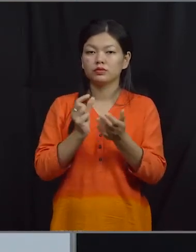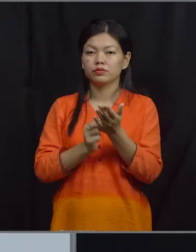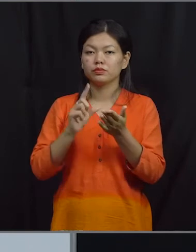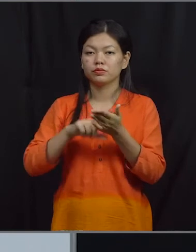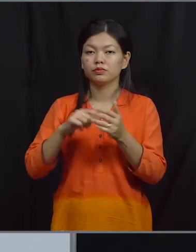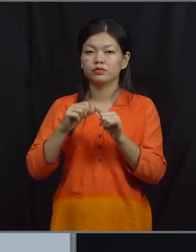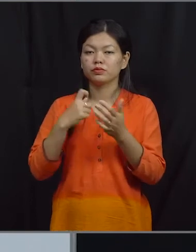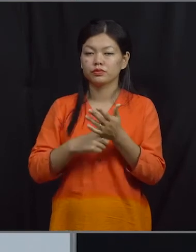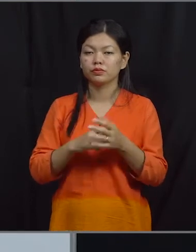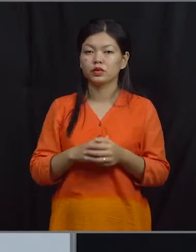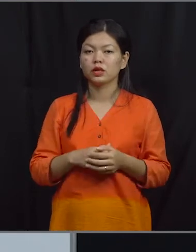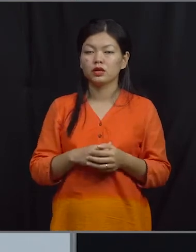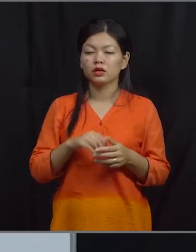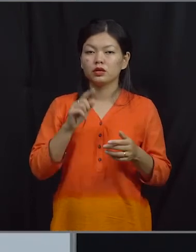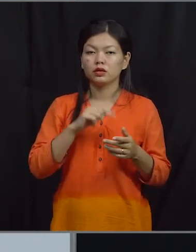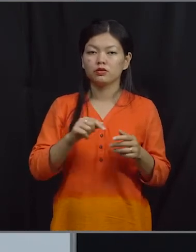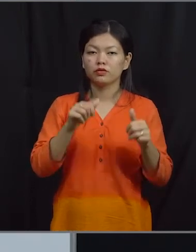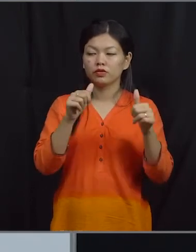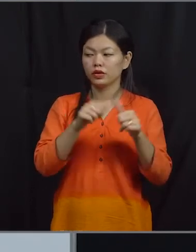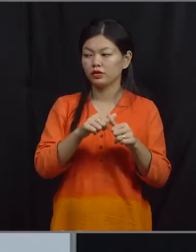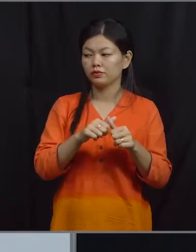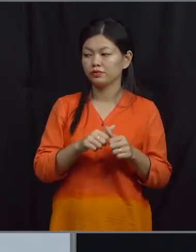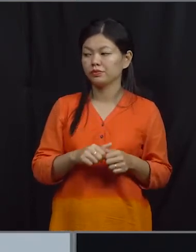Therefore, A inverse exists,